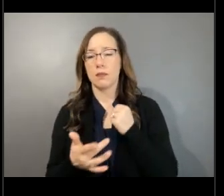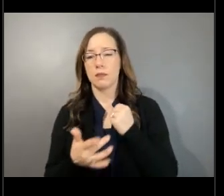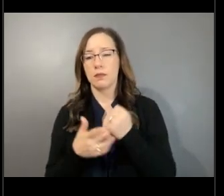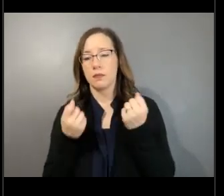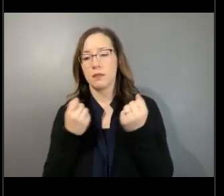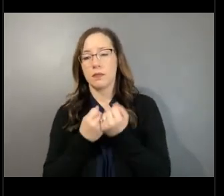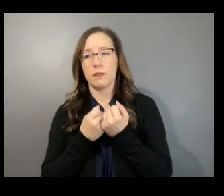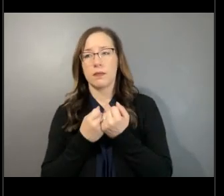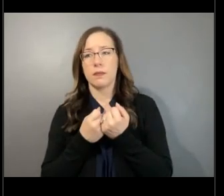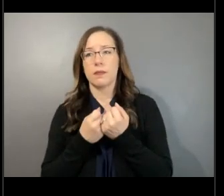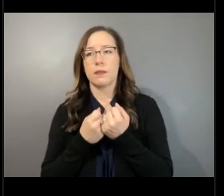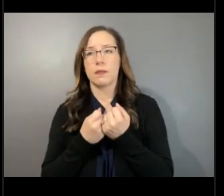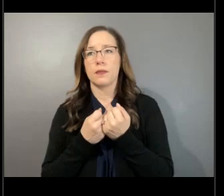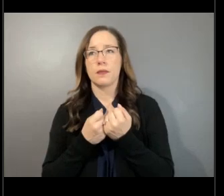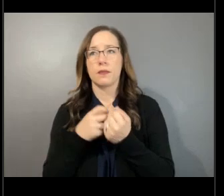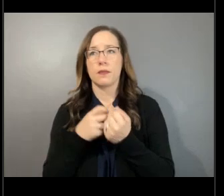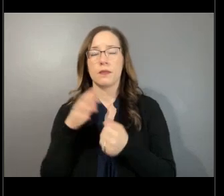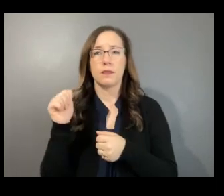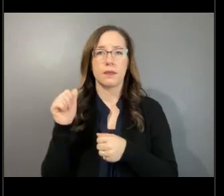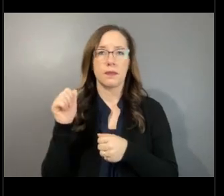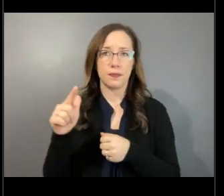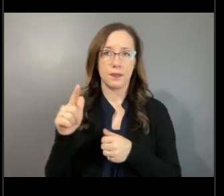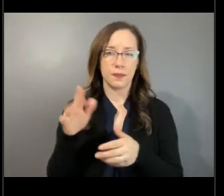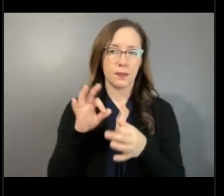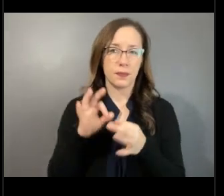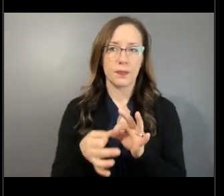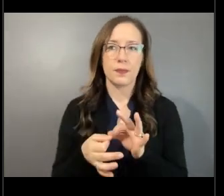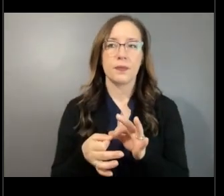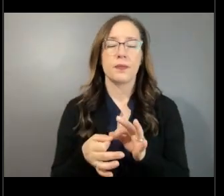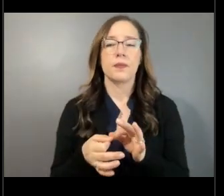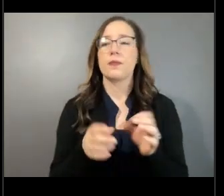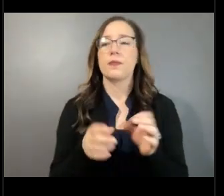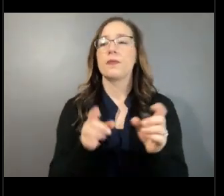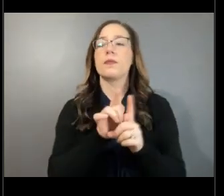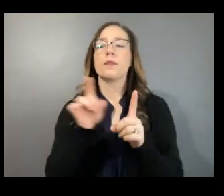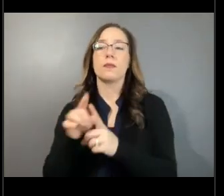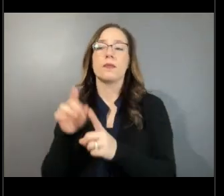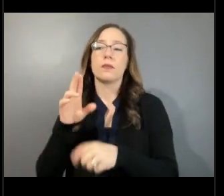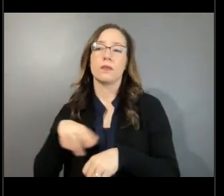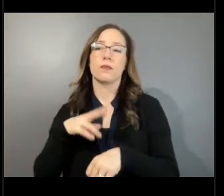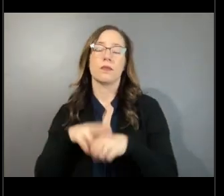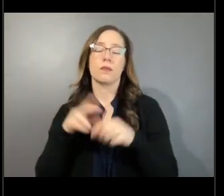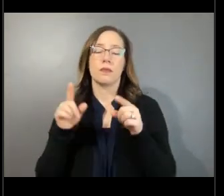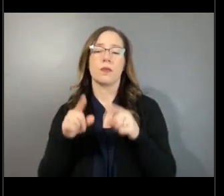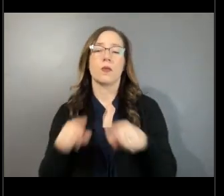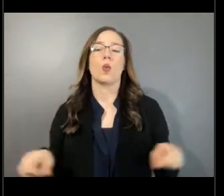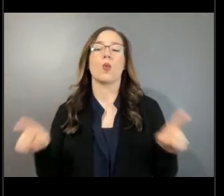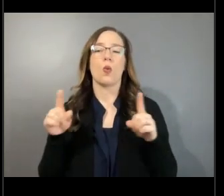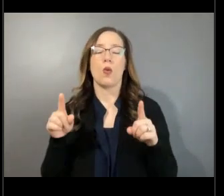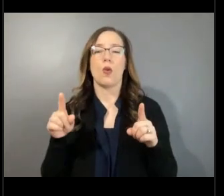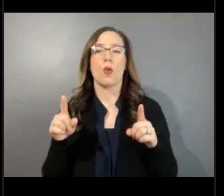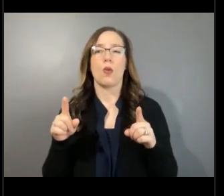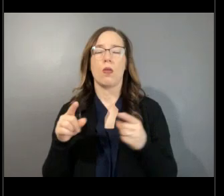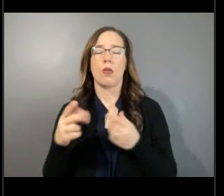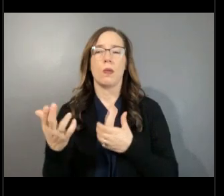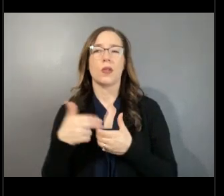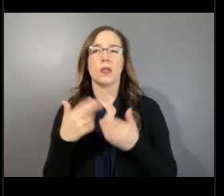support, the ASL interpreters, and of course, you, the